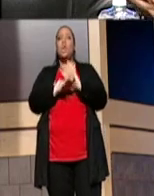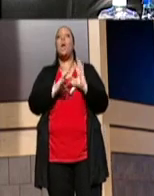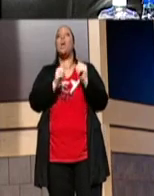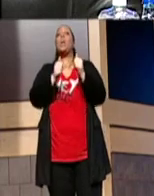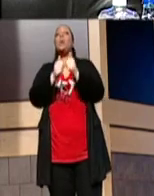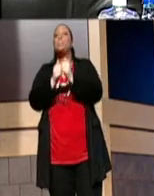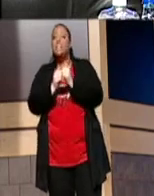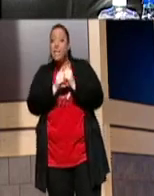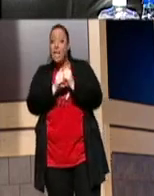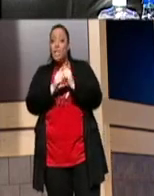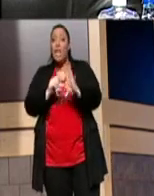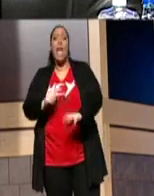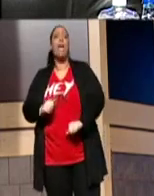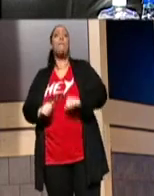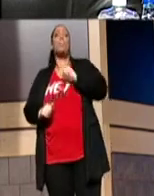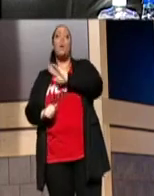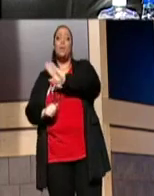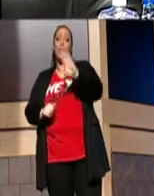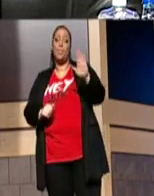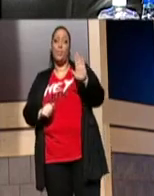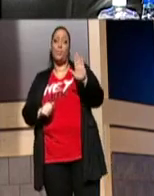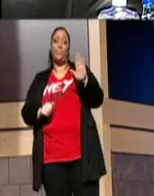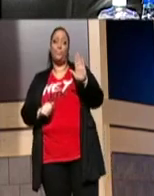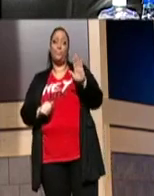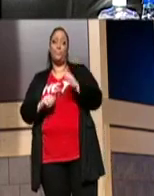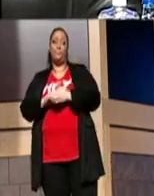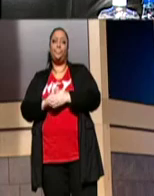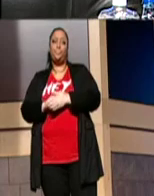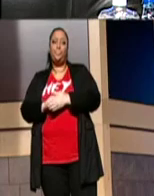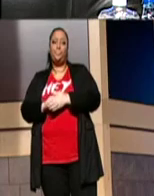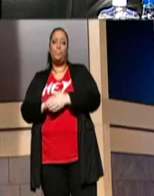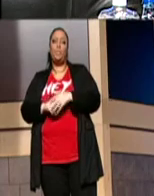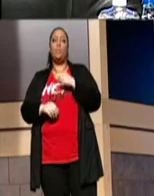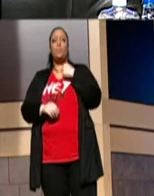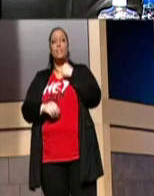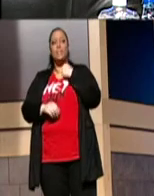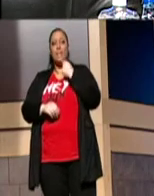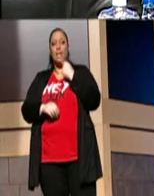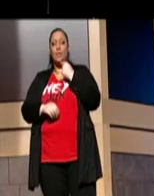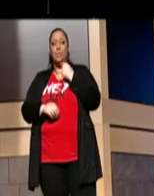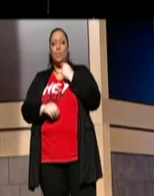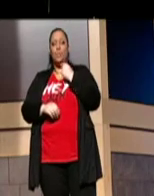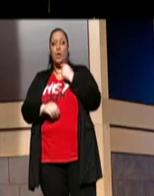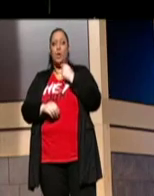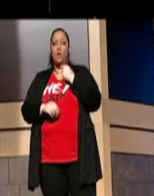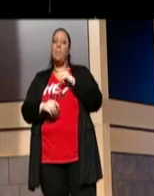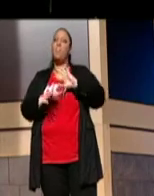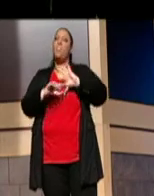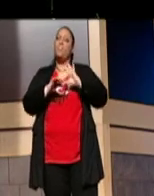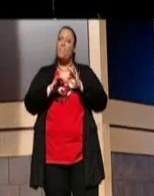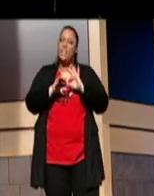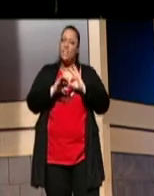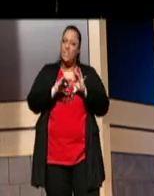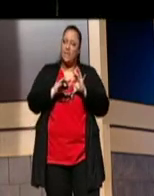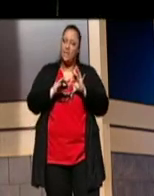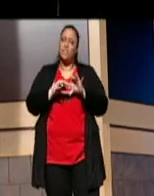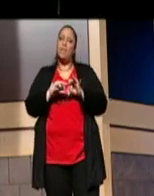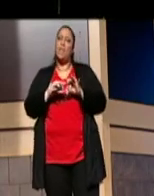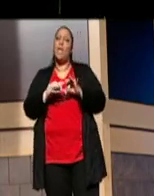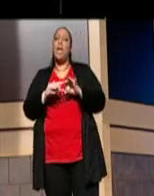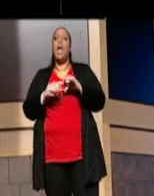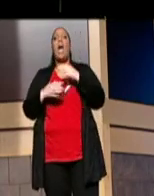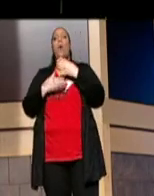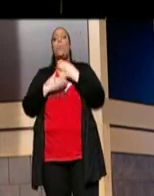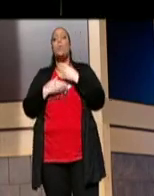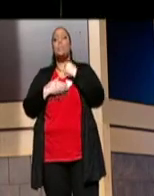church. Yes. I'm not, if we said anything that says, well, man, you're kind of getting us in shape here, I want to first say I am